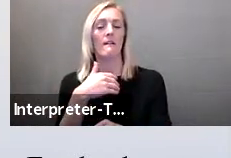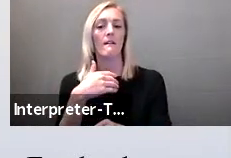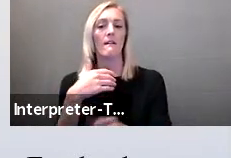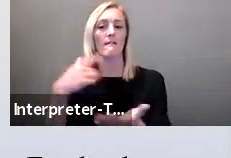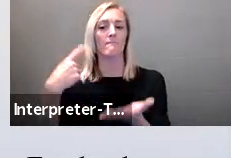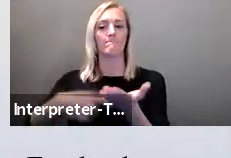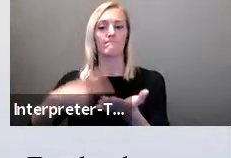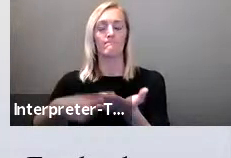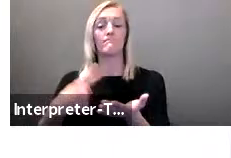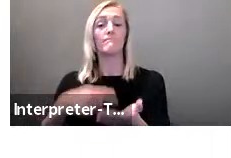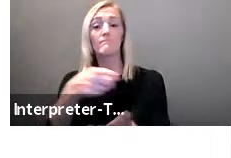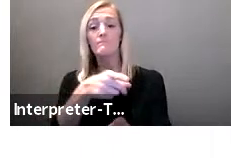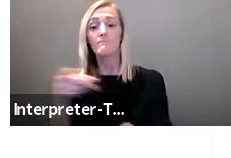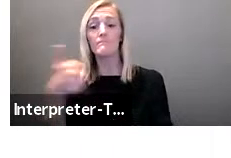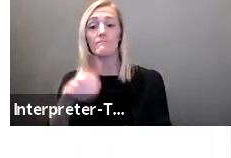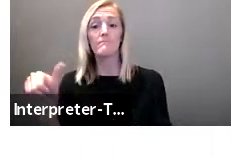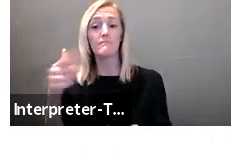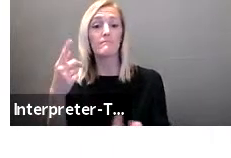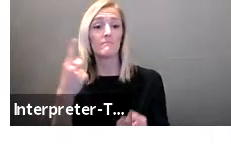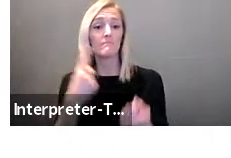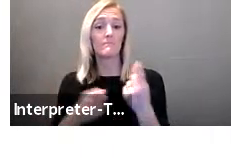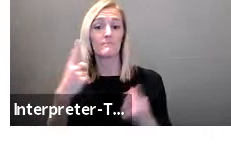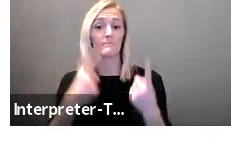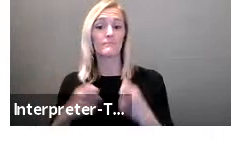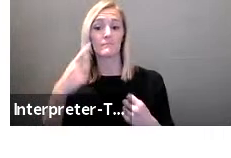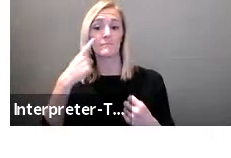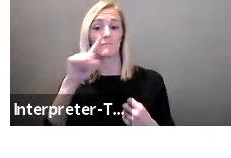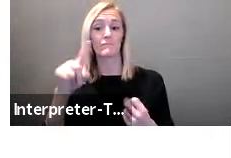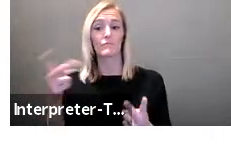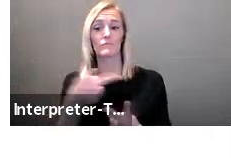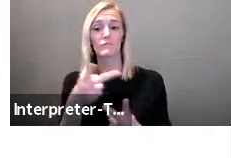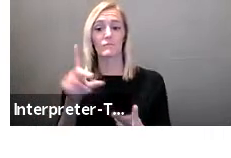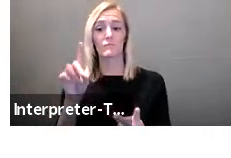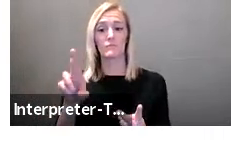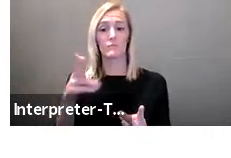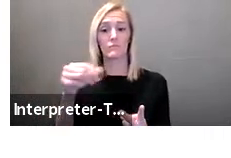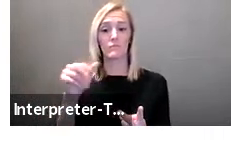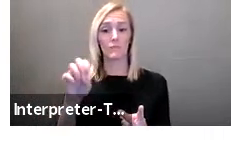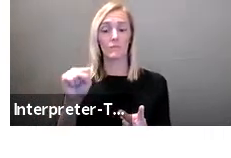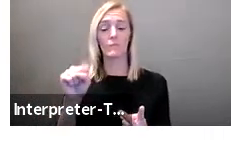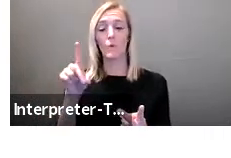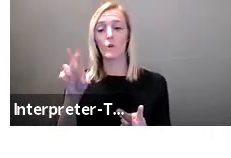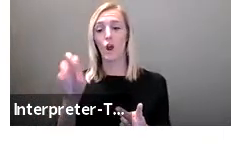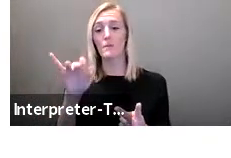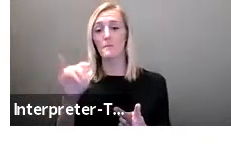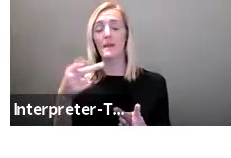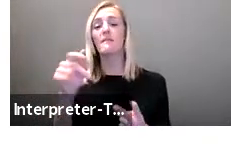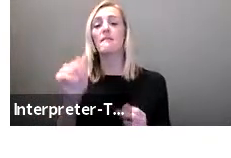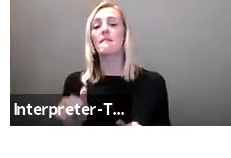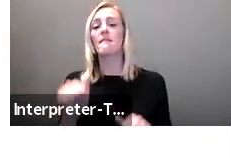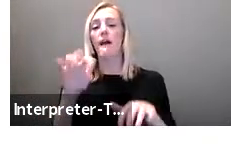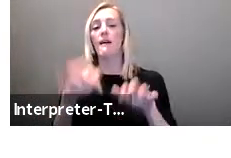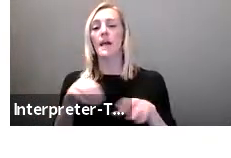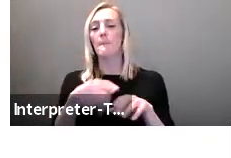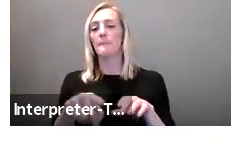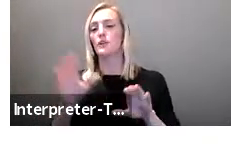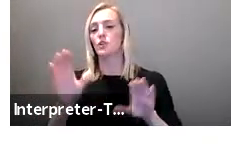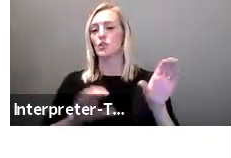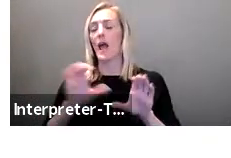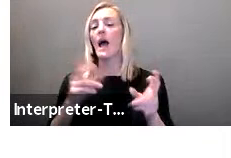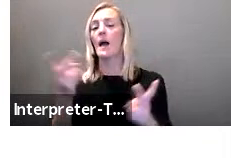So if you have questions for Dr. Holmes or Dr. Smith and want to put them in the chat for them to respond to, that would be